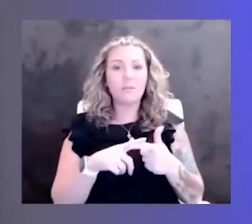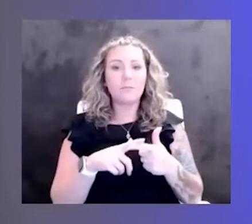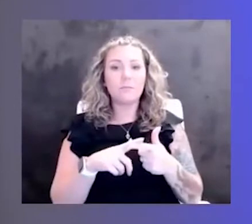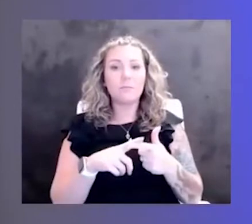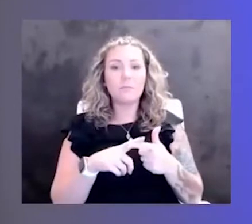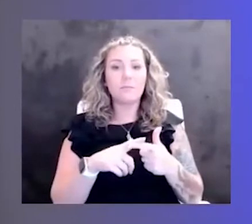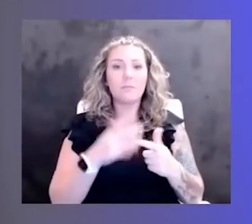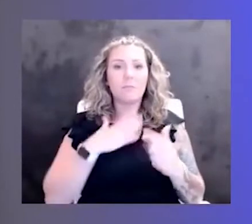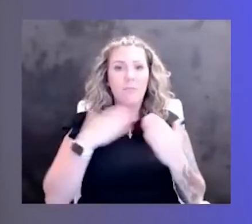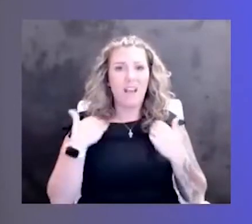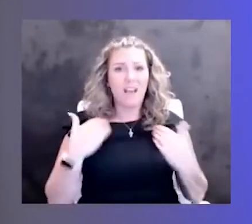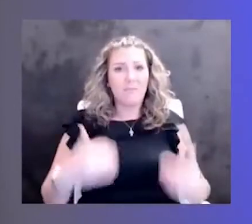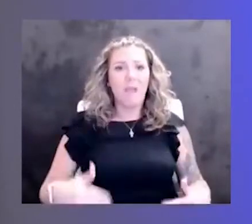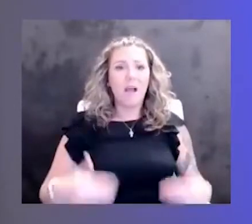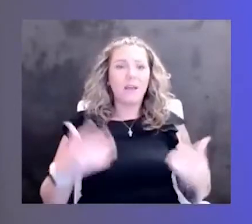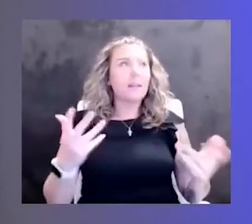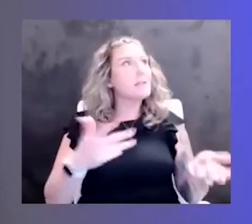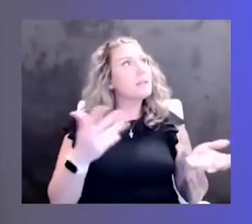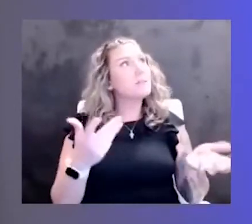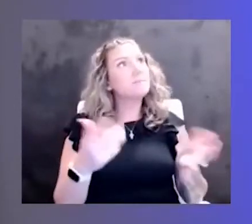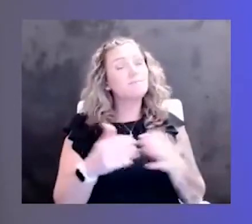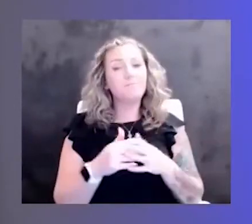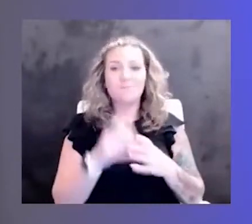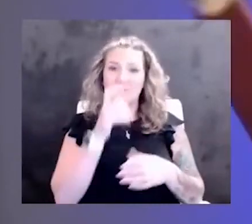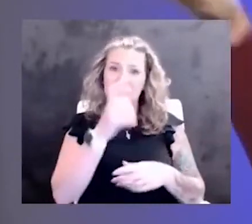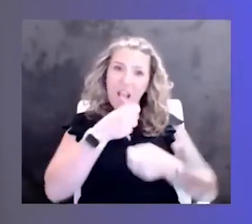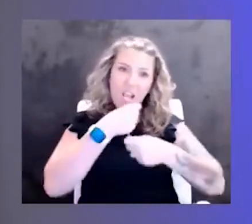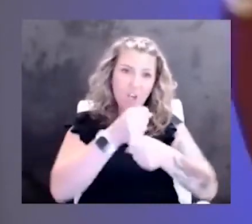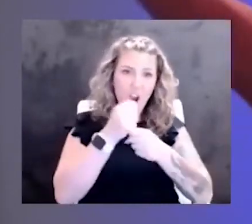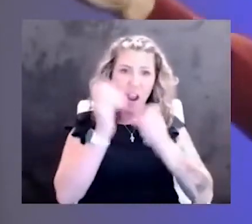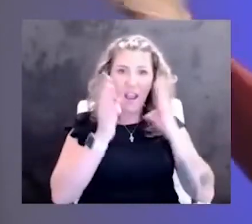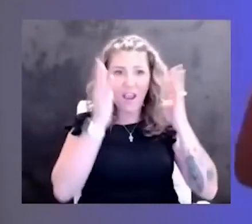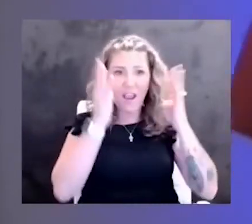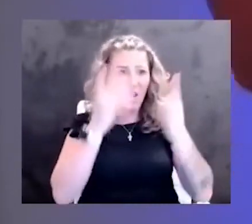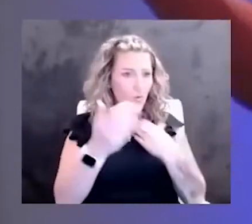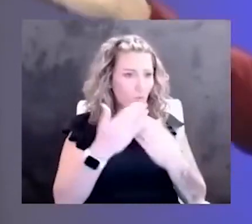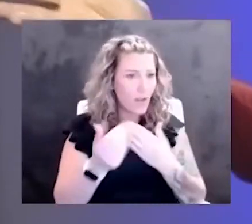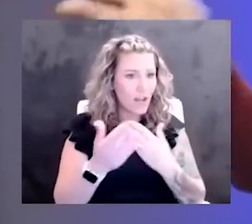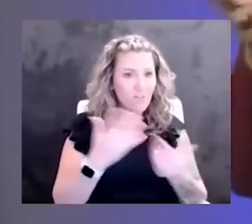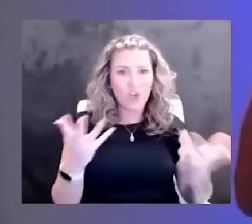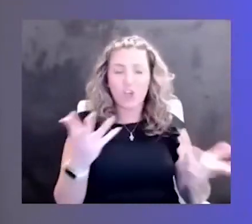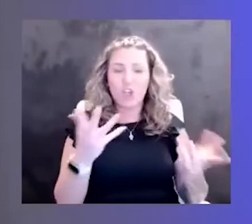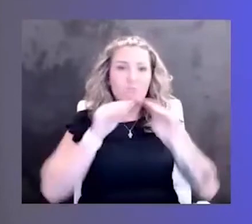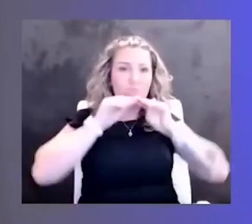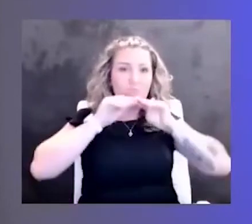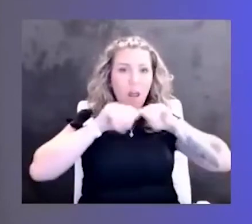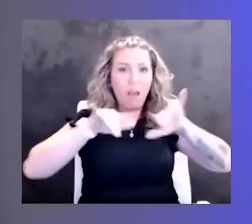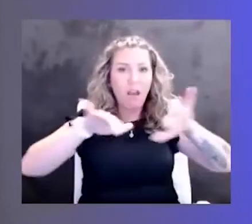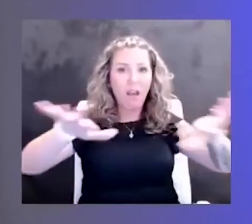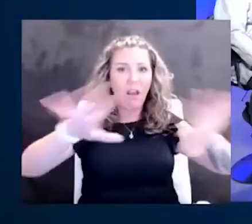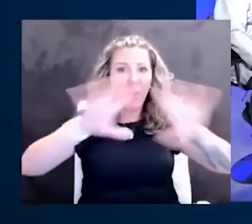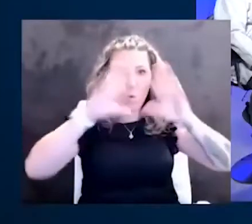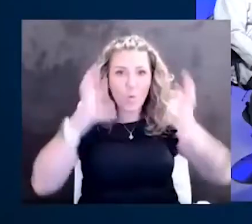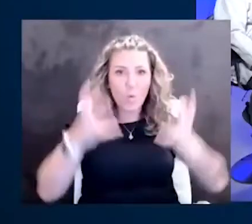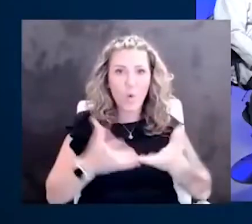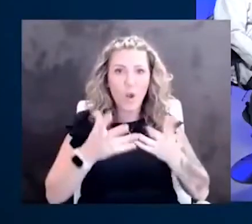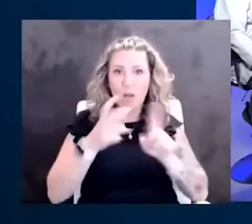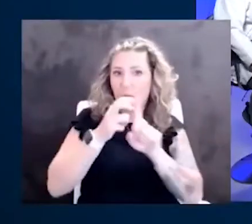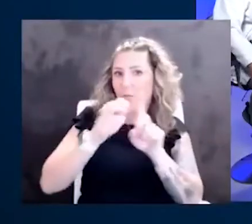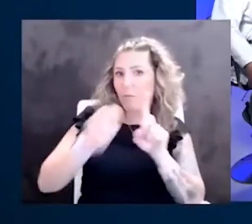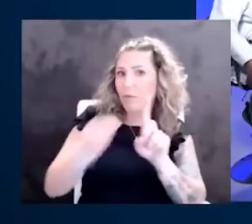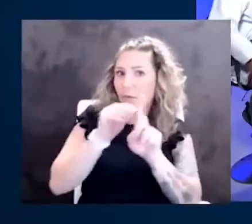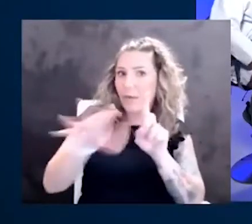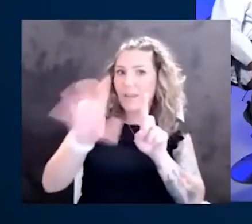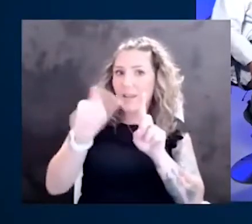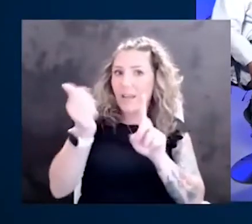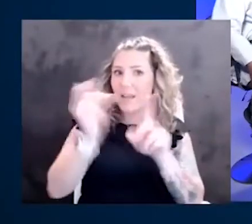body isn't creating whatever it is that like goes out into the world and can get other people sick for as long. Pick that